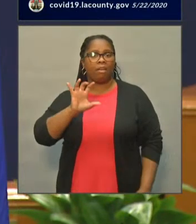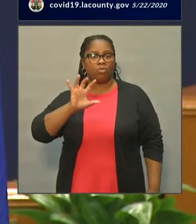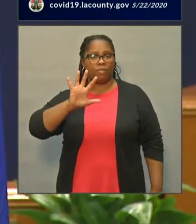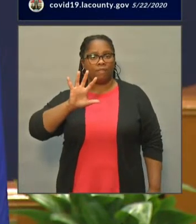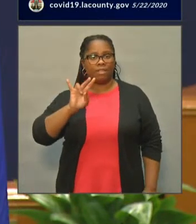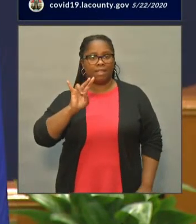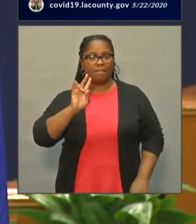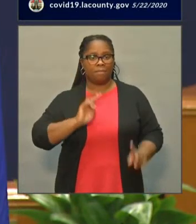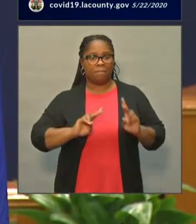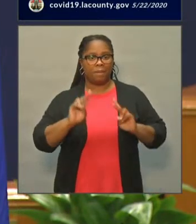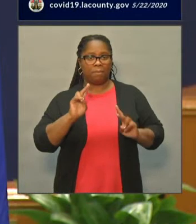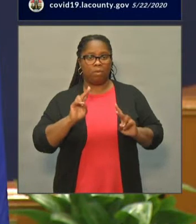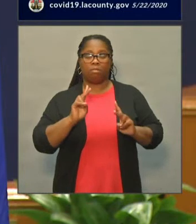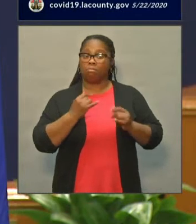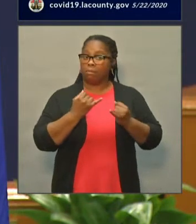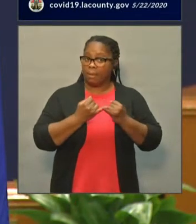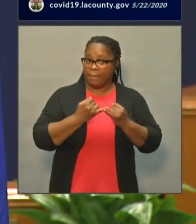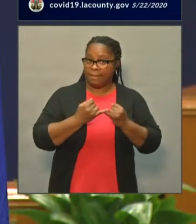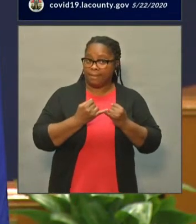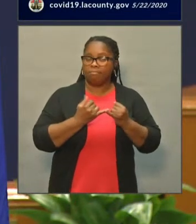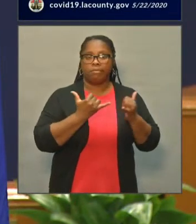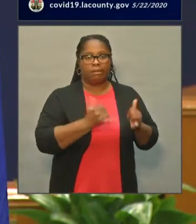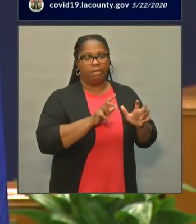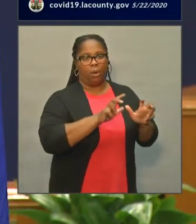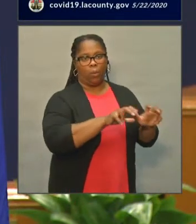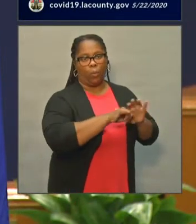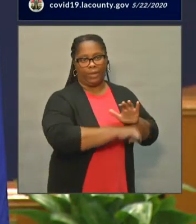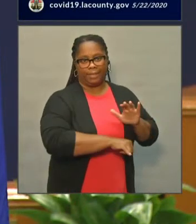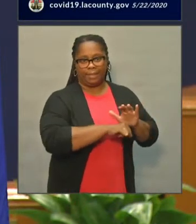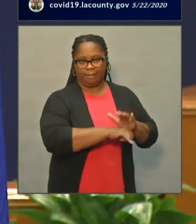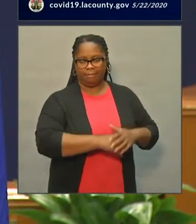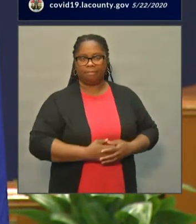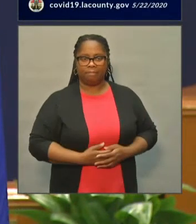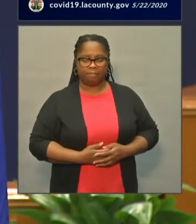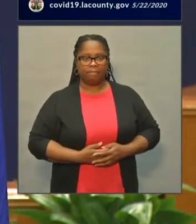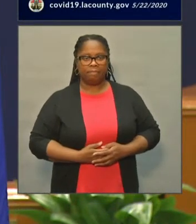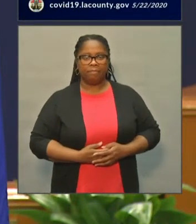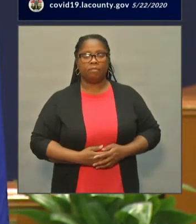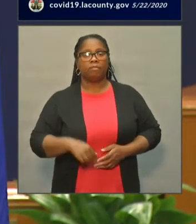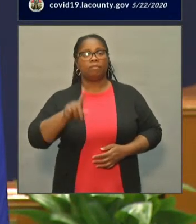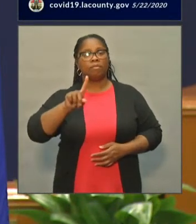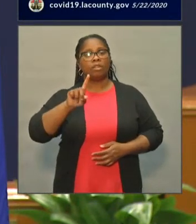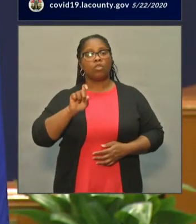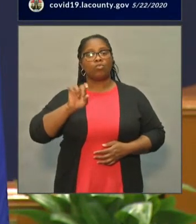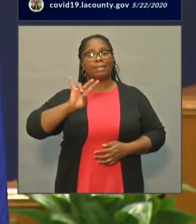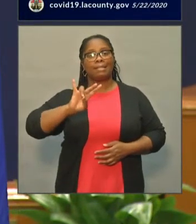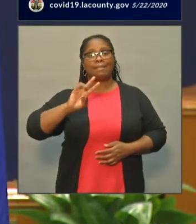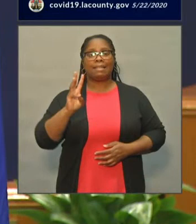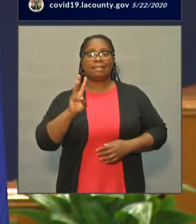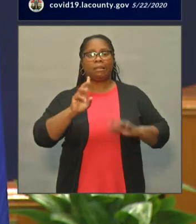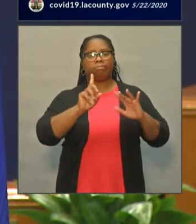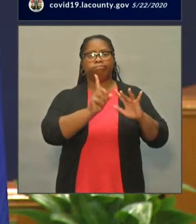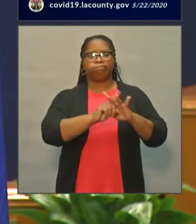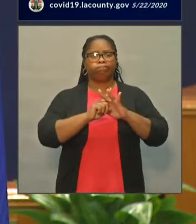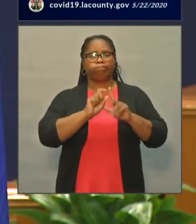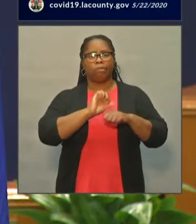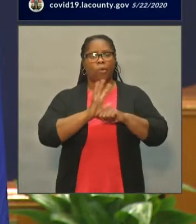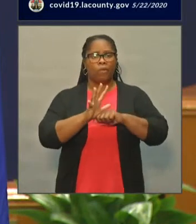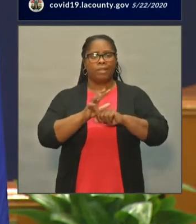4,857 people who are incarcerated are quarantined. There are 176 cases in the state